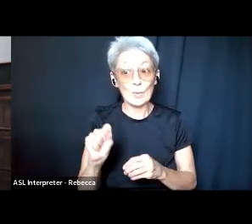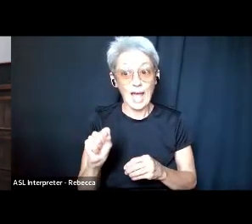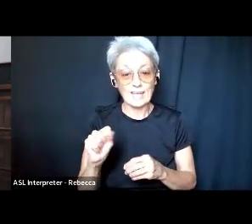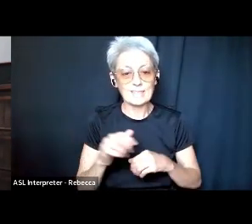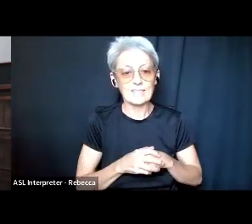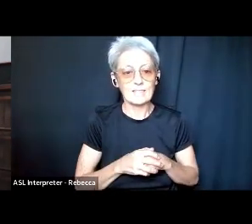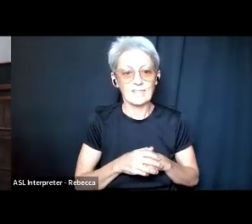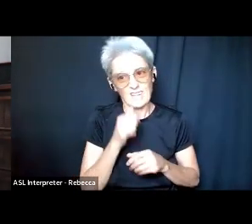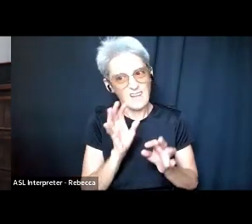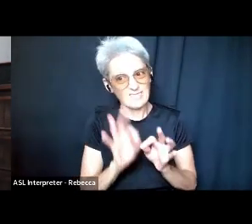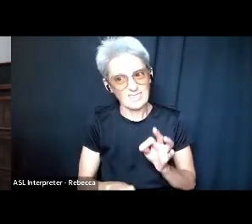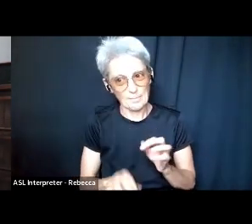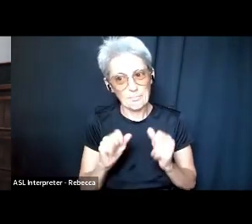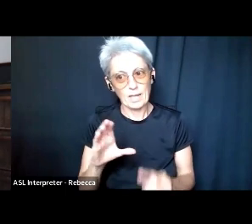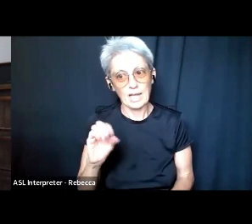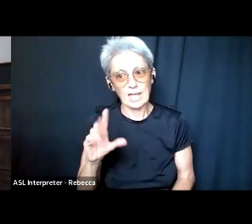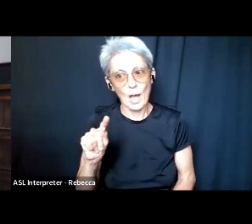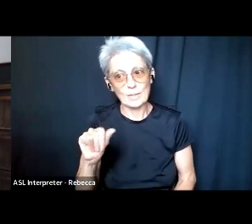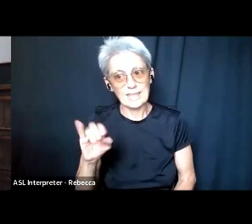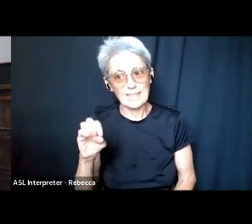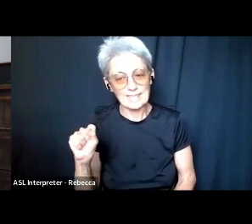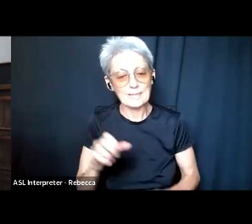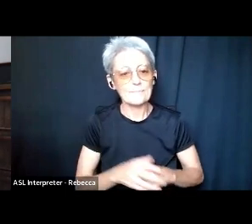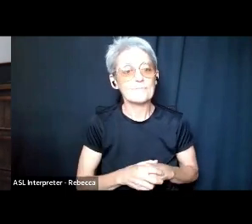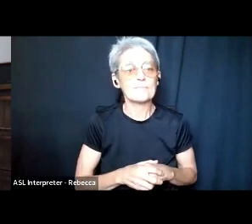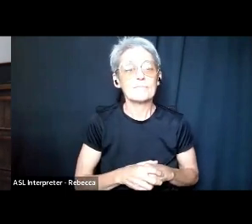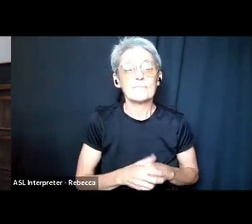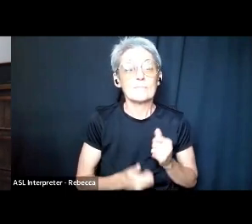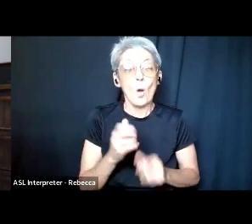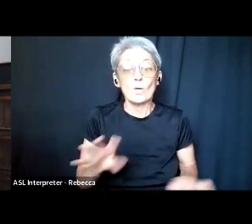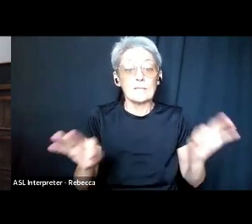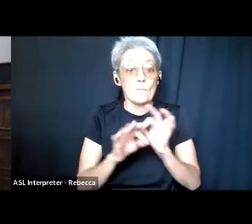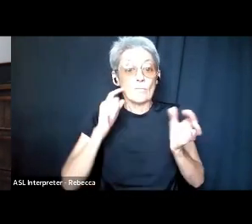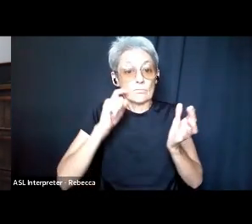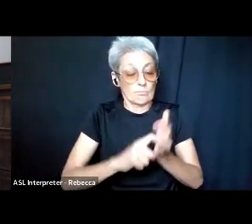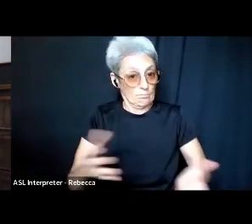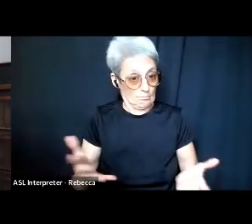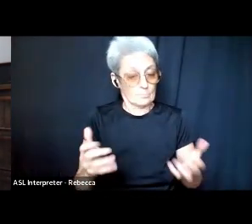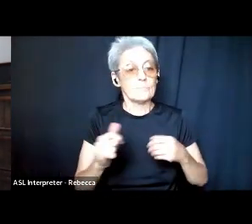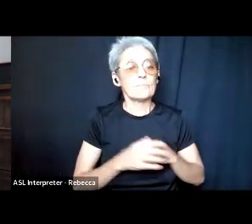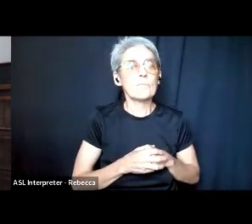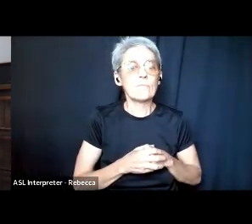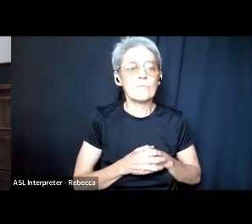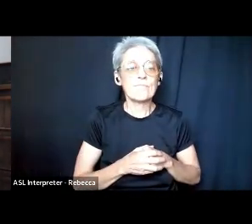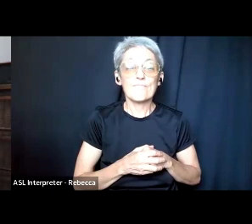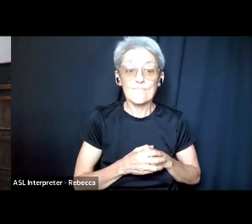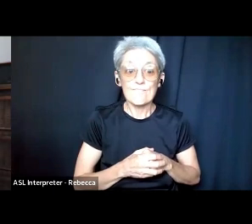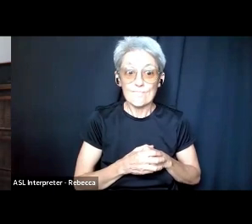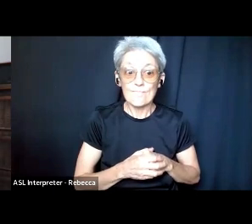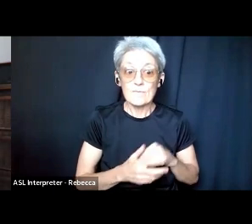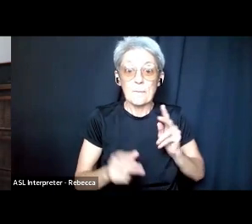so simple. But the main thing to pay attention to is that we have a major shortage of